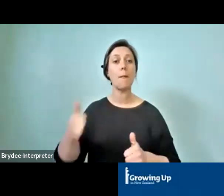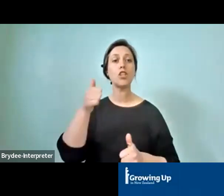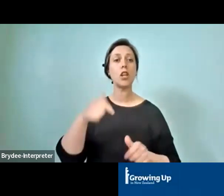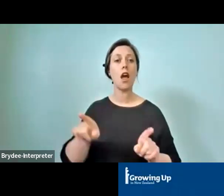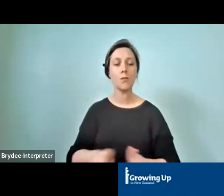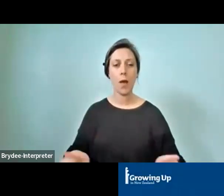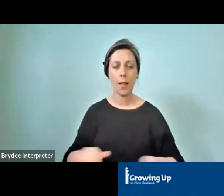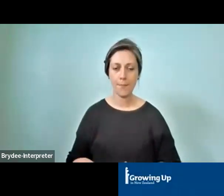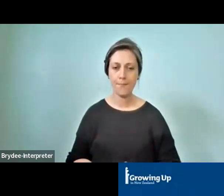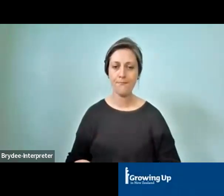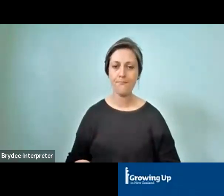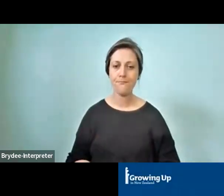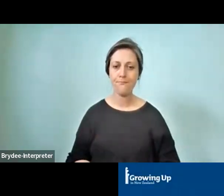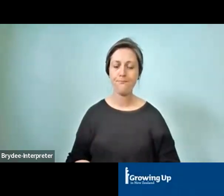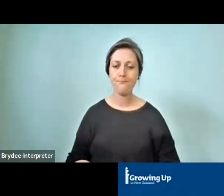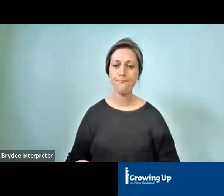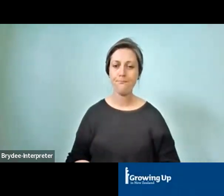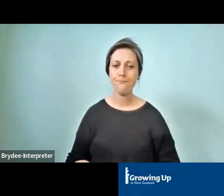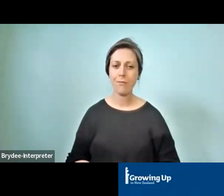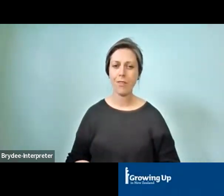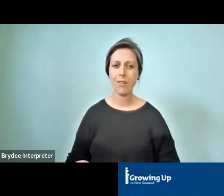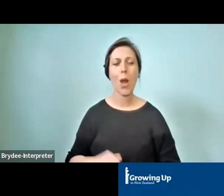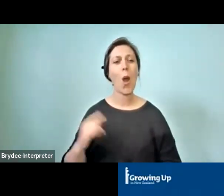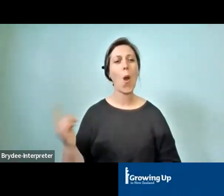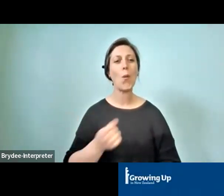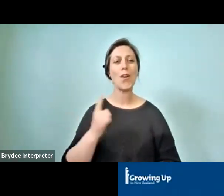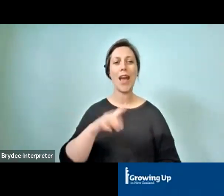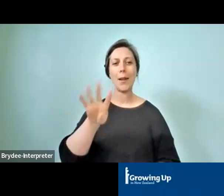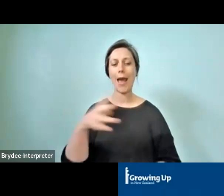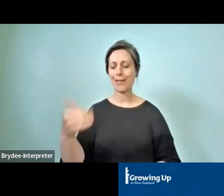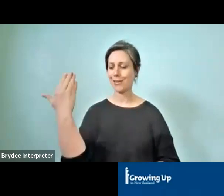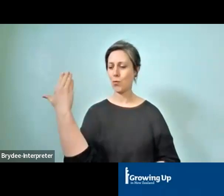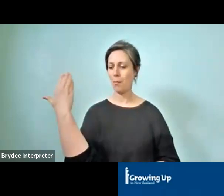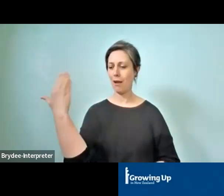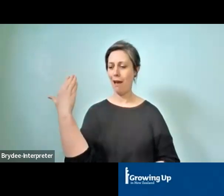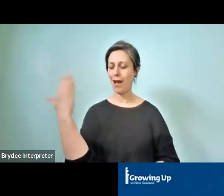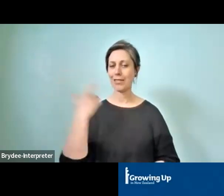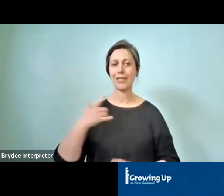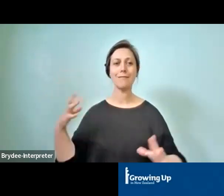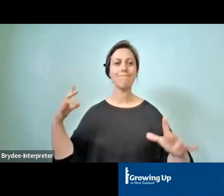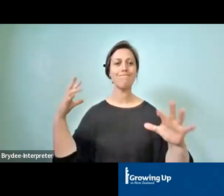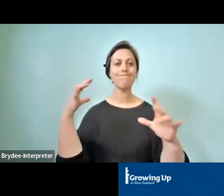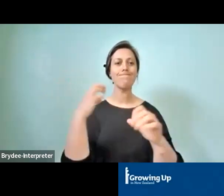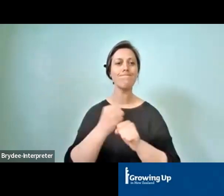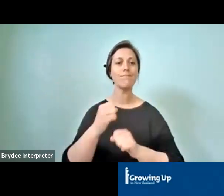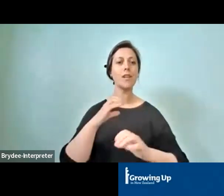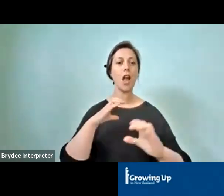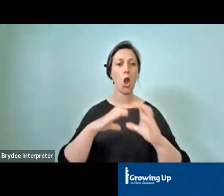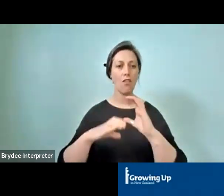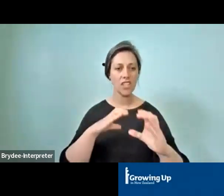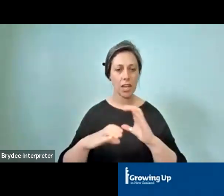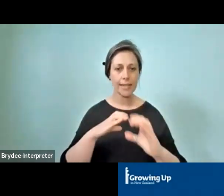We've created a little bit of a pattern here in our webinars, where, just to close out this conversation, when we're